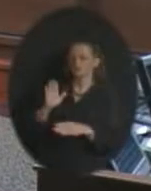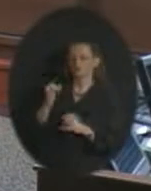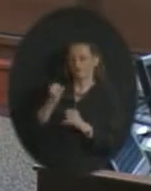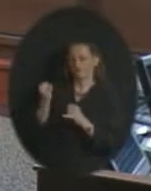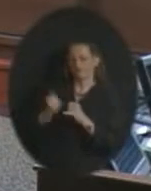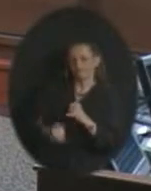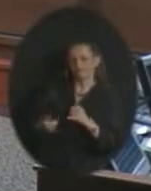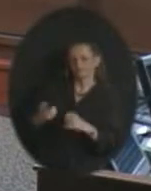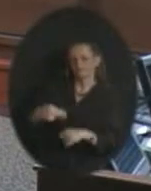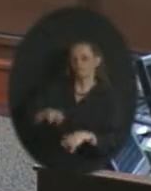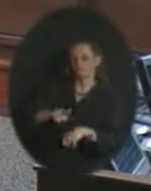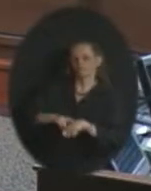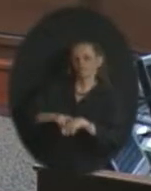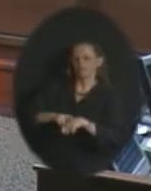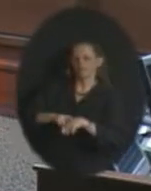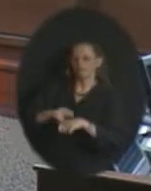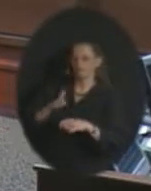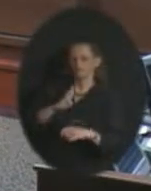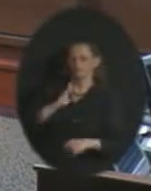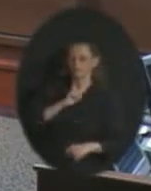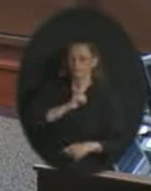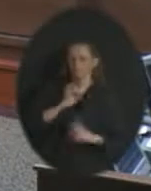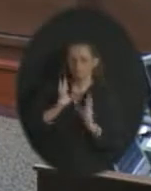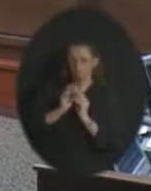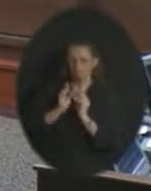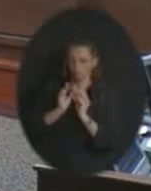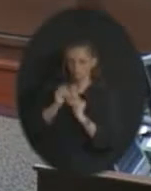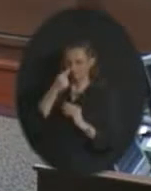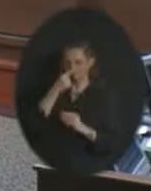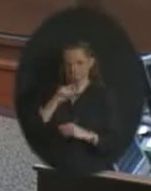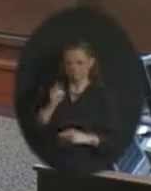me up here, please? Of course.